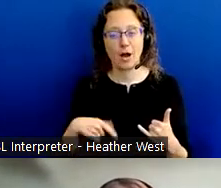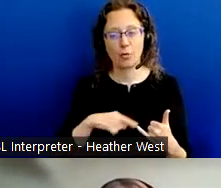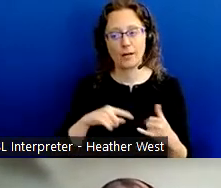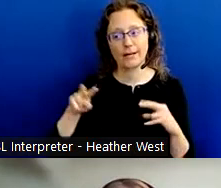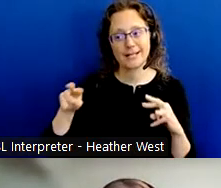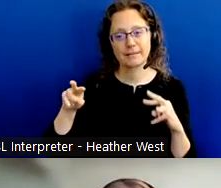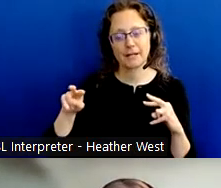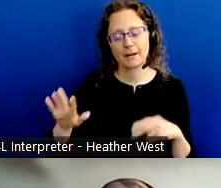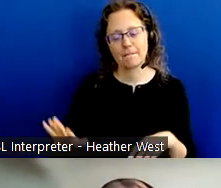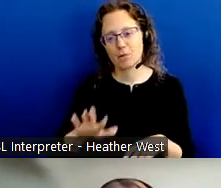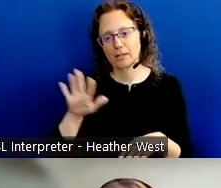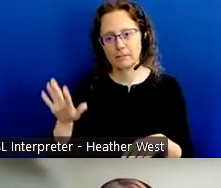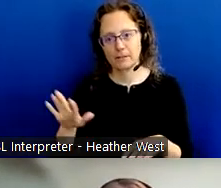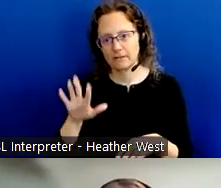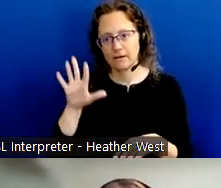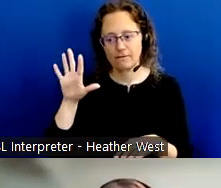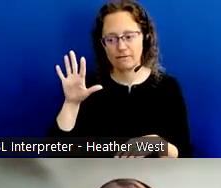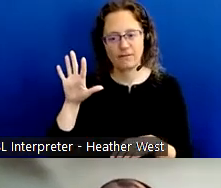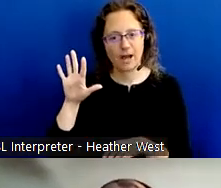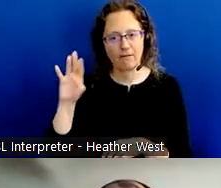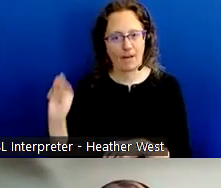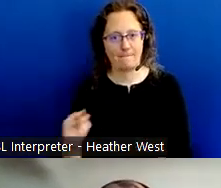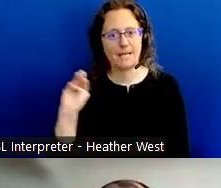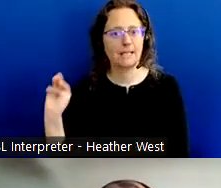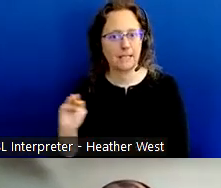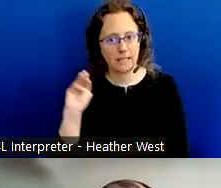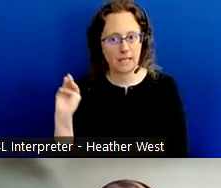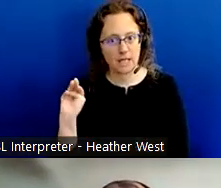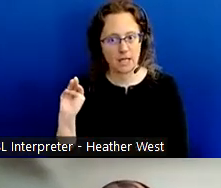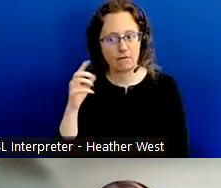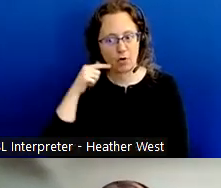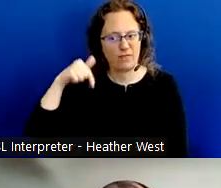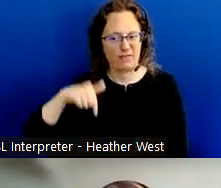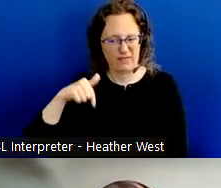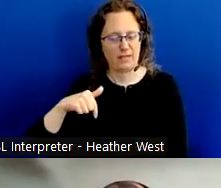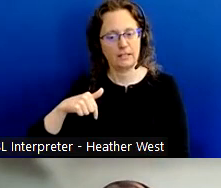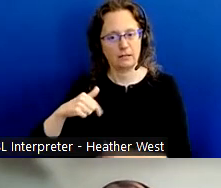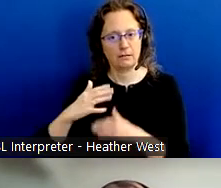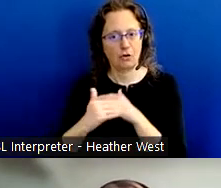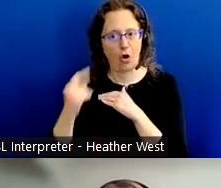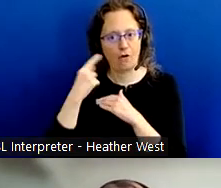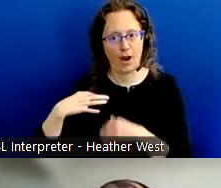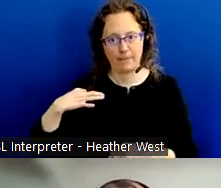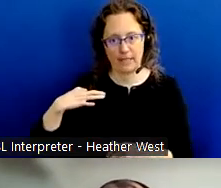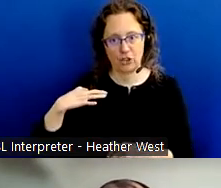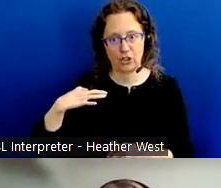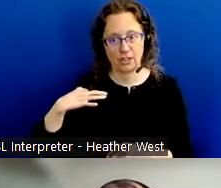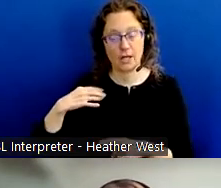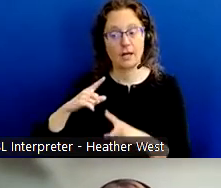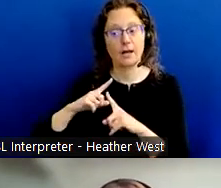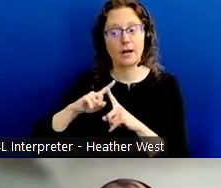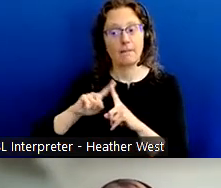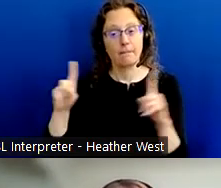anticipating approximately 5 million for this call for applications. However, that has not